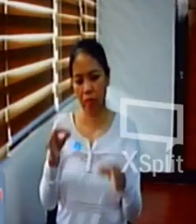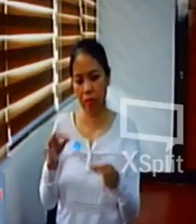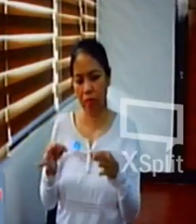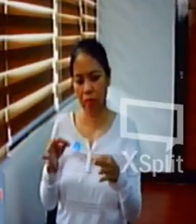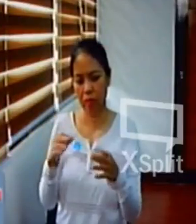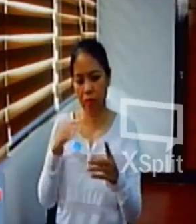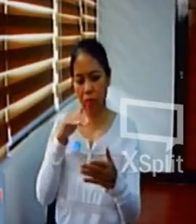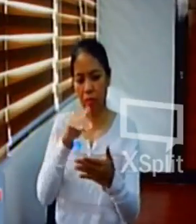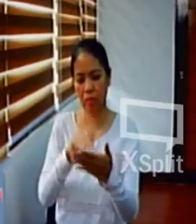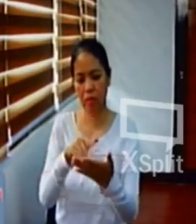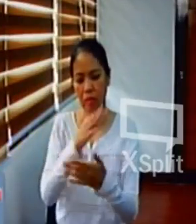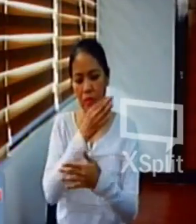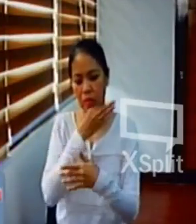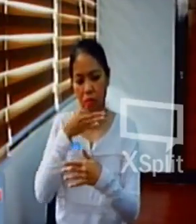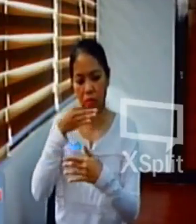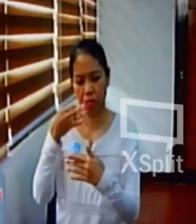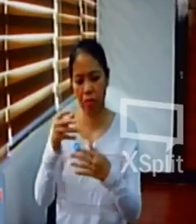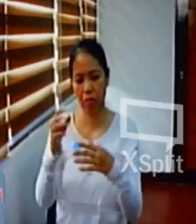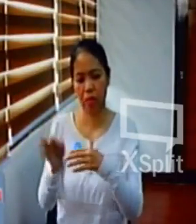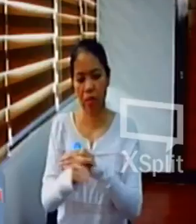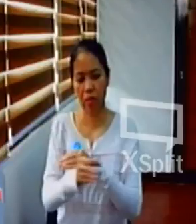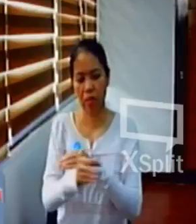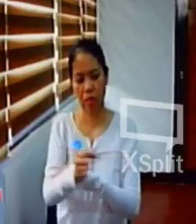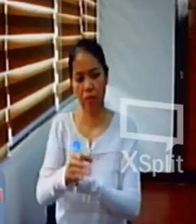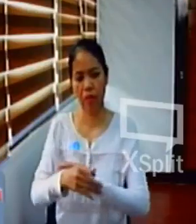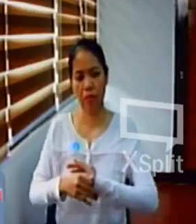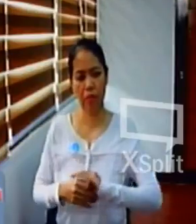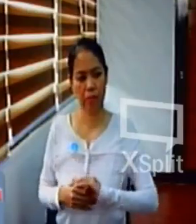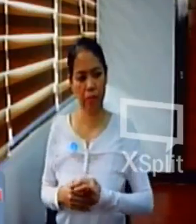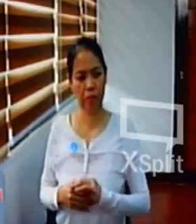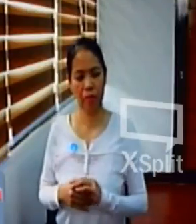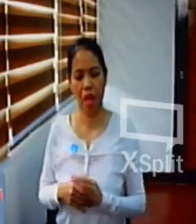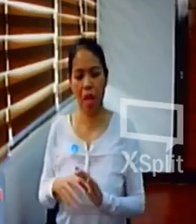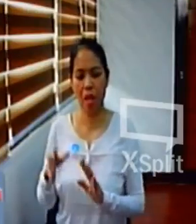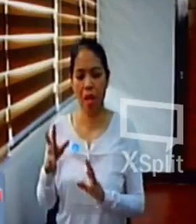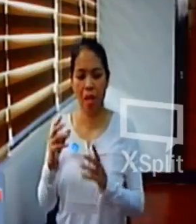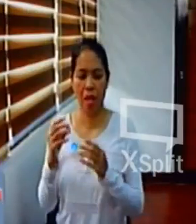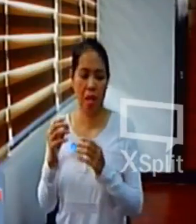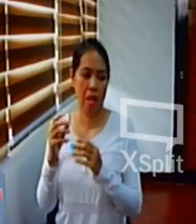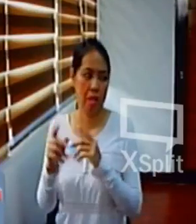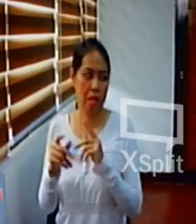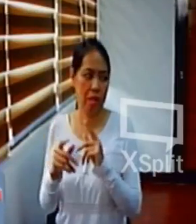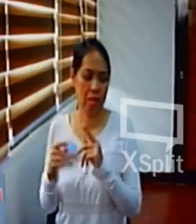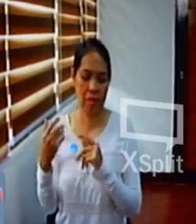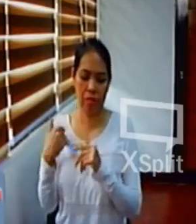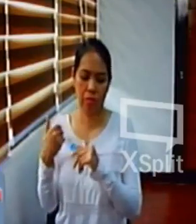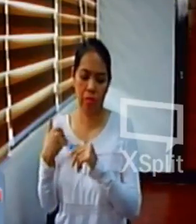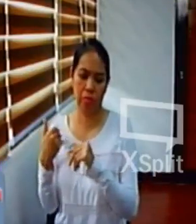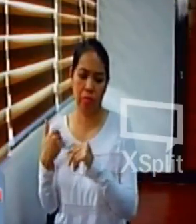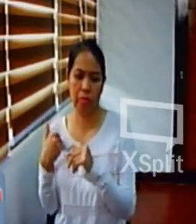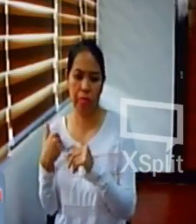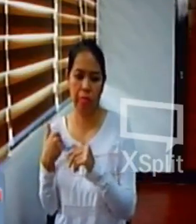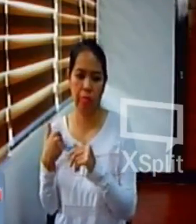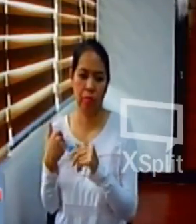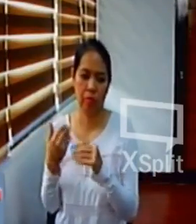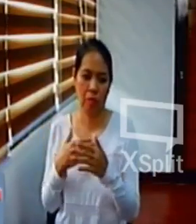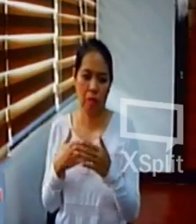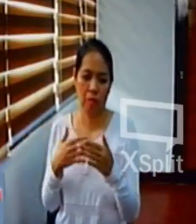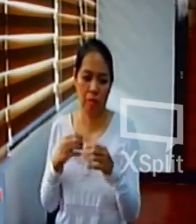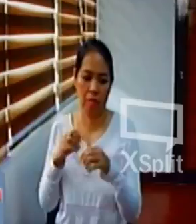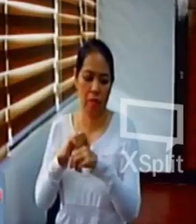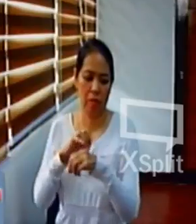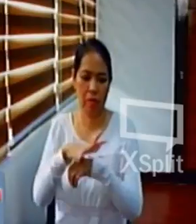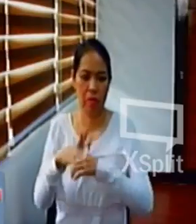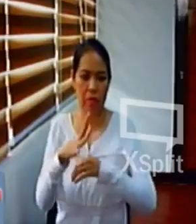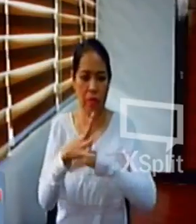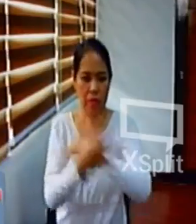agriculture and fisheries and its population. There is prejudice to the poor. In fact, Your Honors, I should say